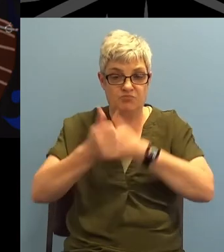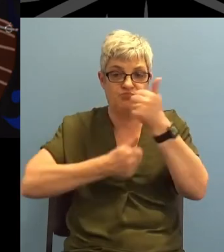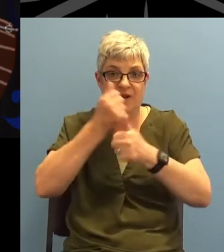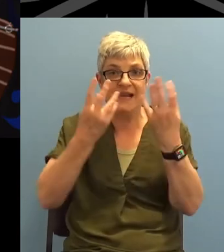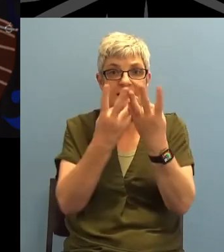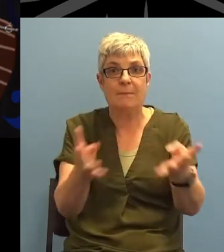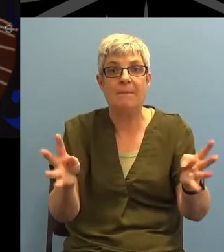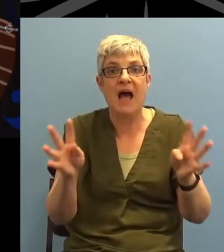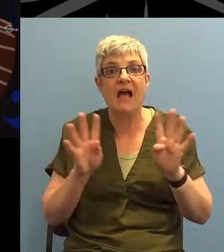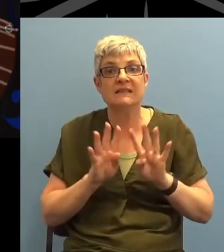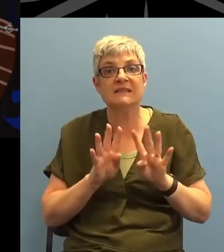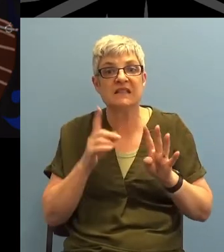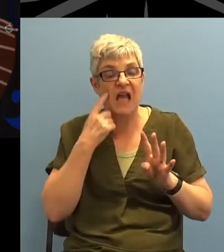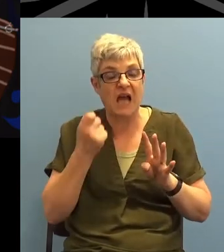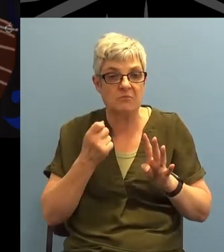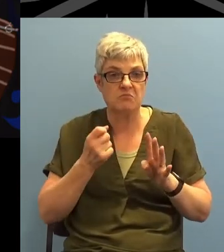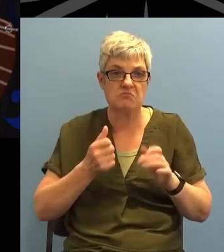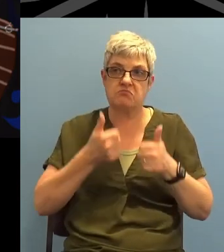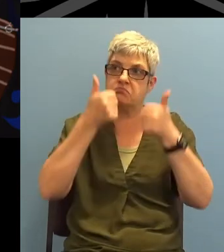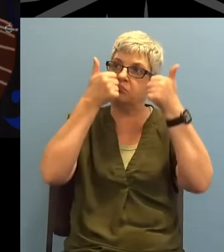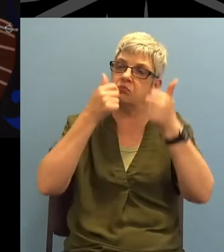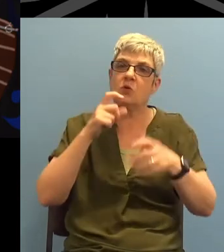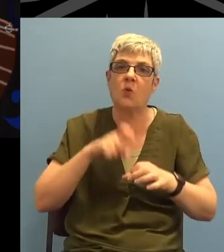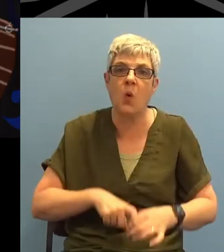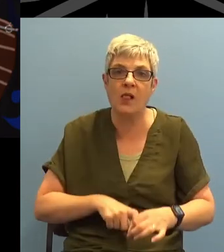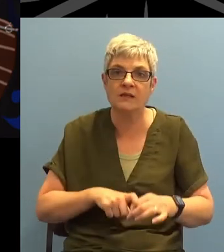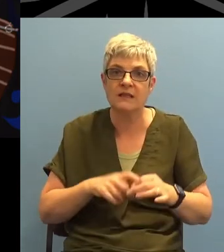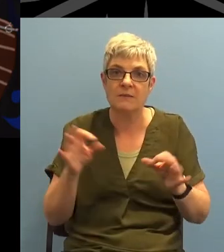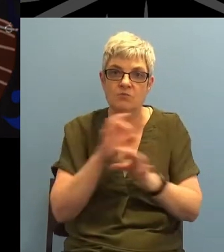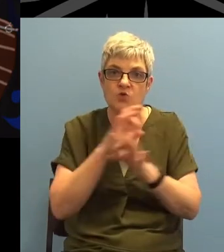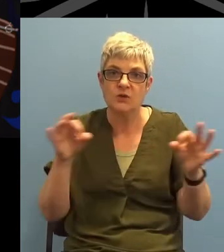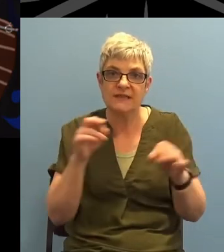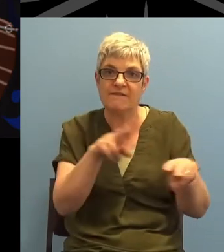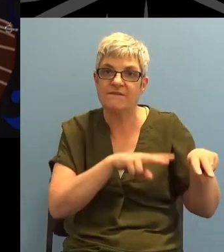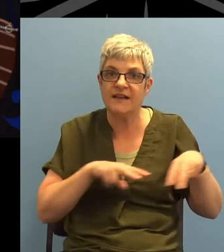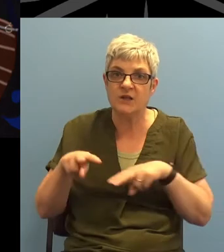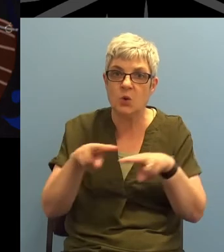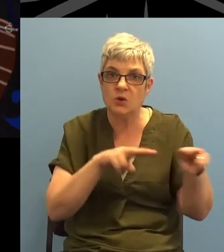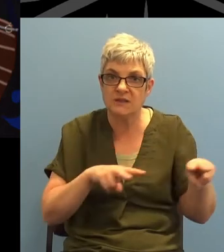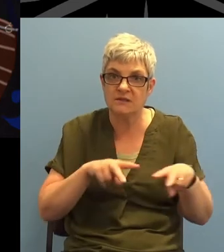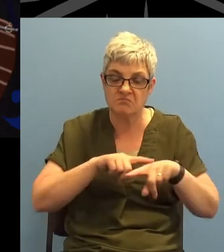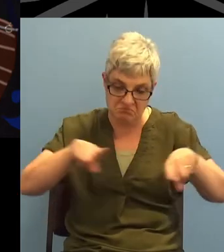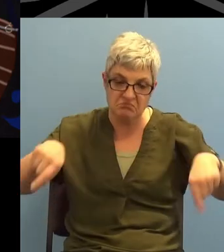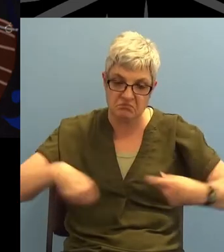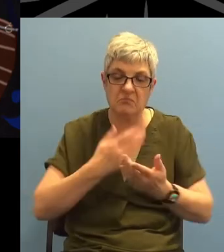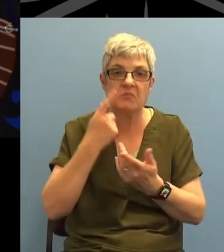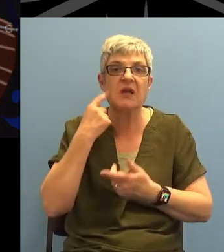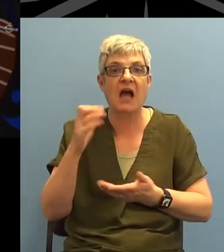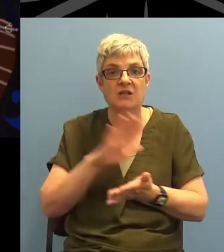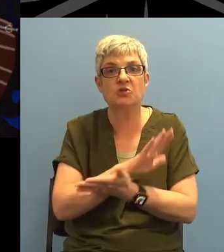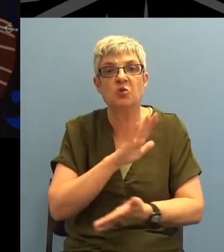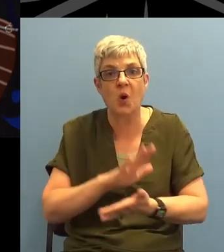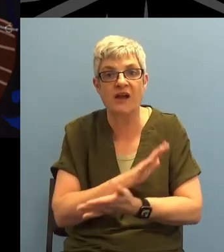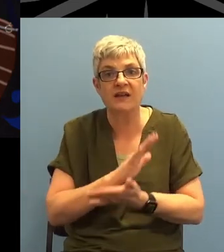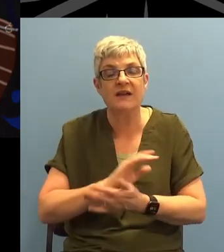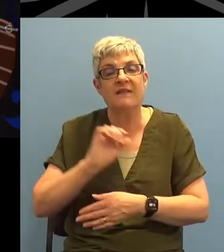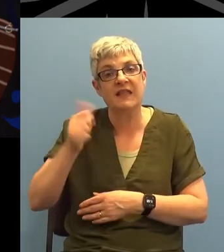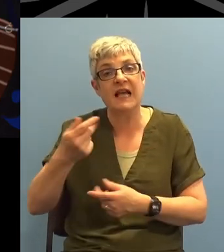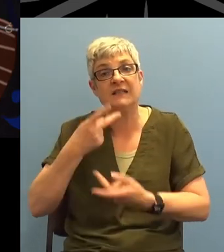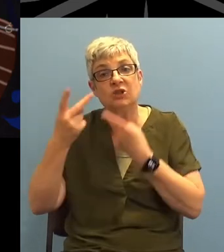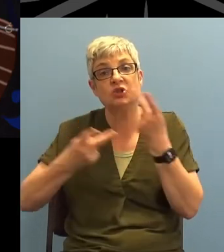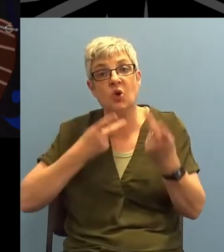high quality music videos for us to enjoy. And this next song is the